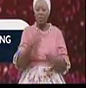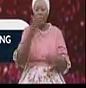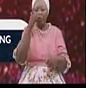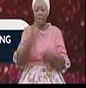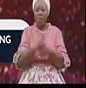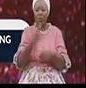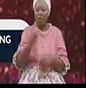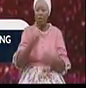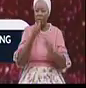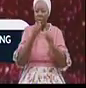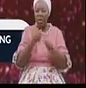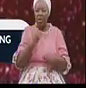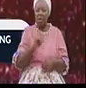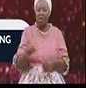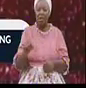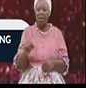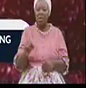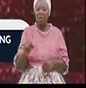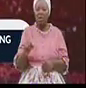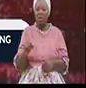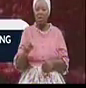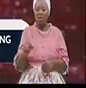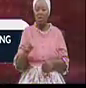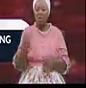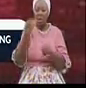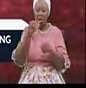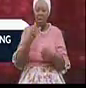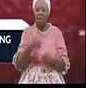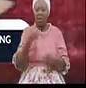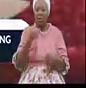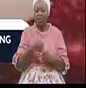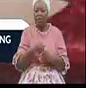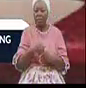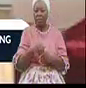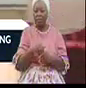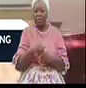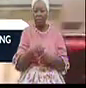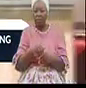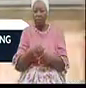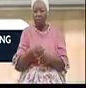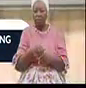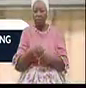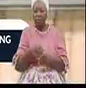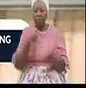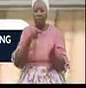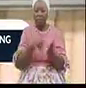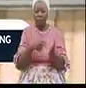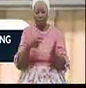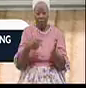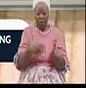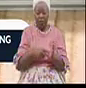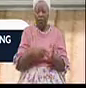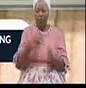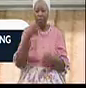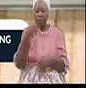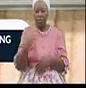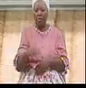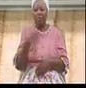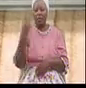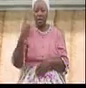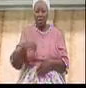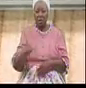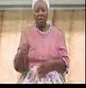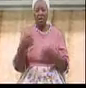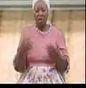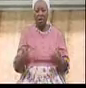blessing of cleansing in view of eternity. I come into